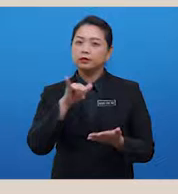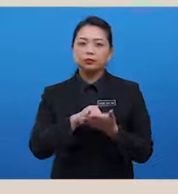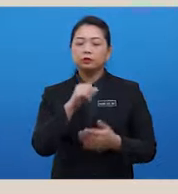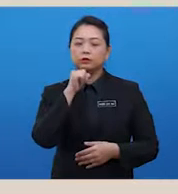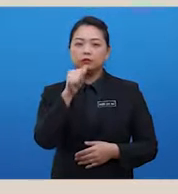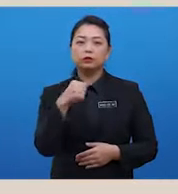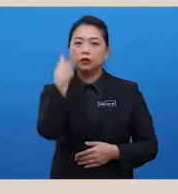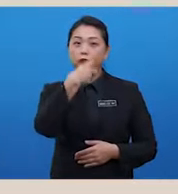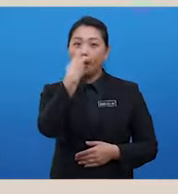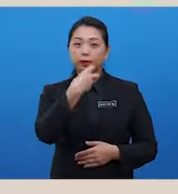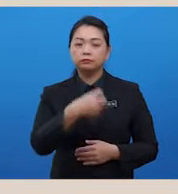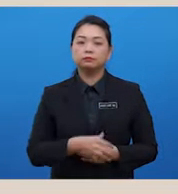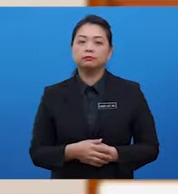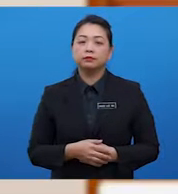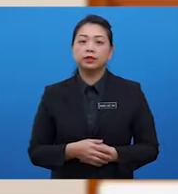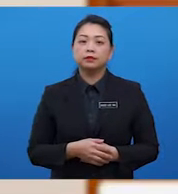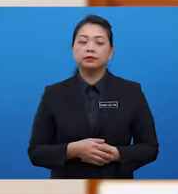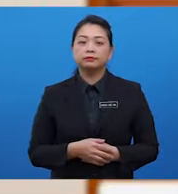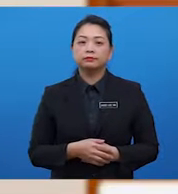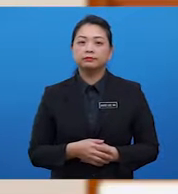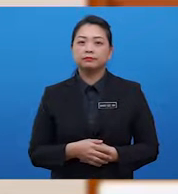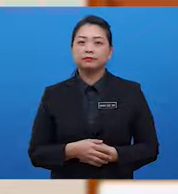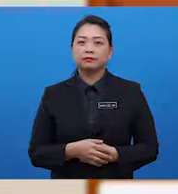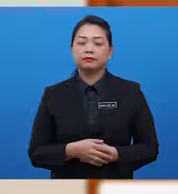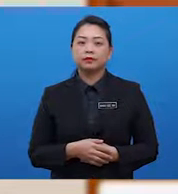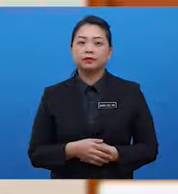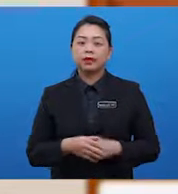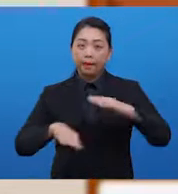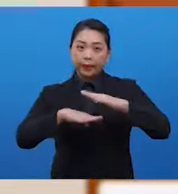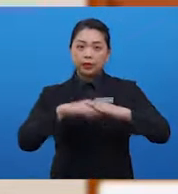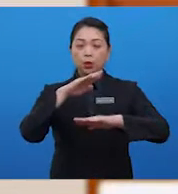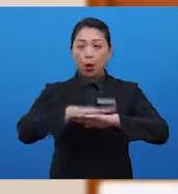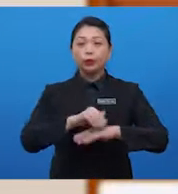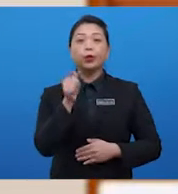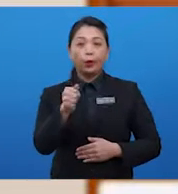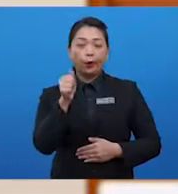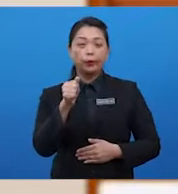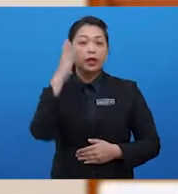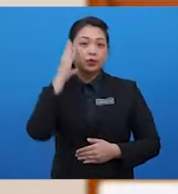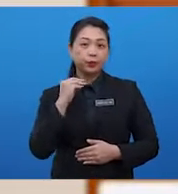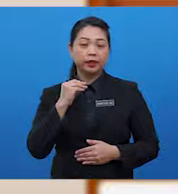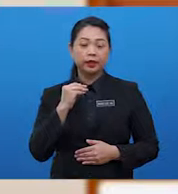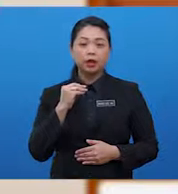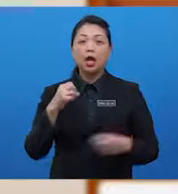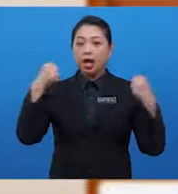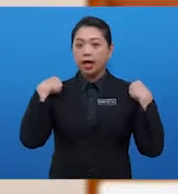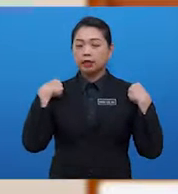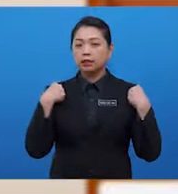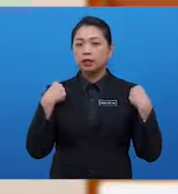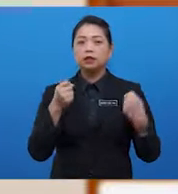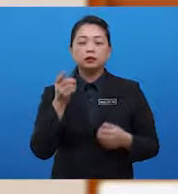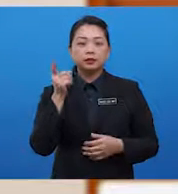bantering or harmless teasing. Based on your own experience, has there ever been a